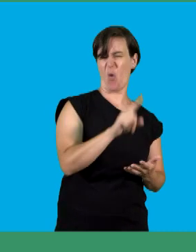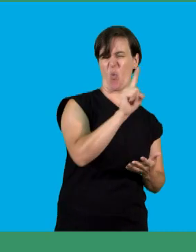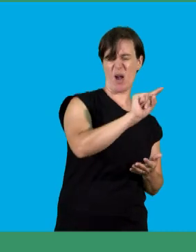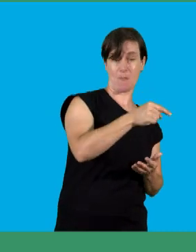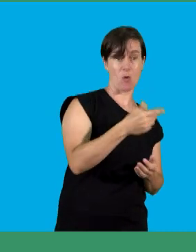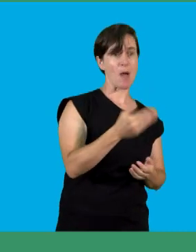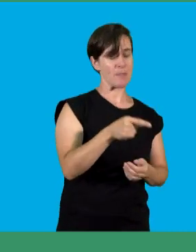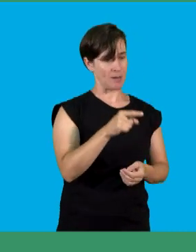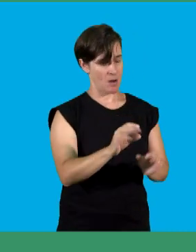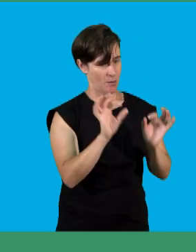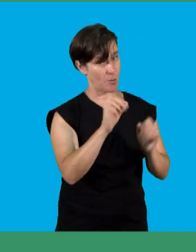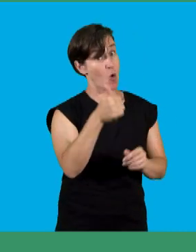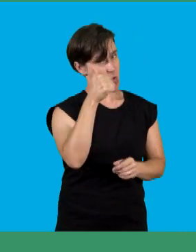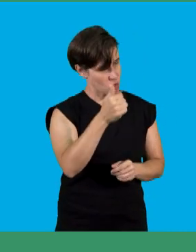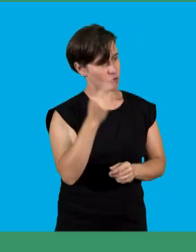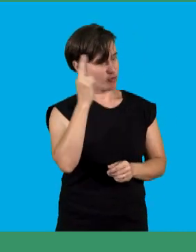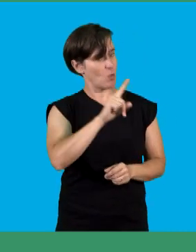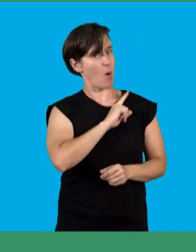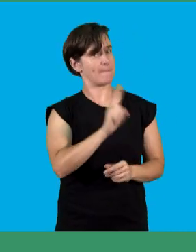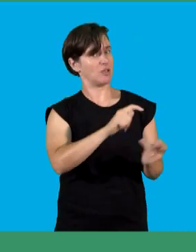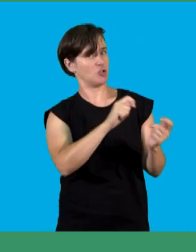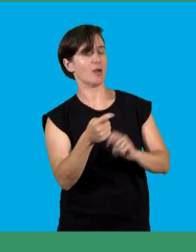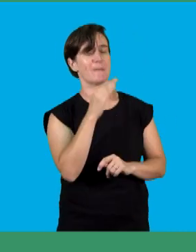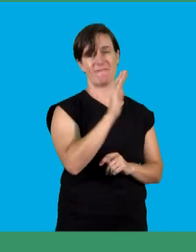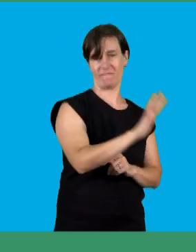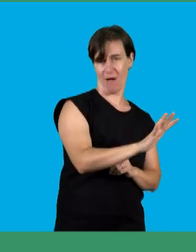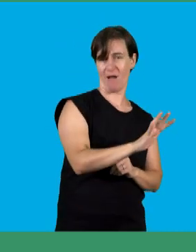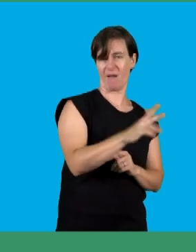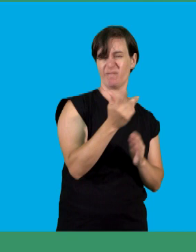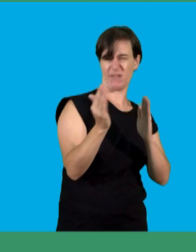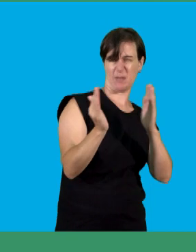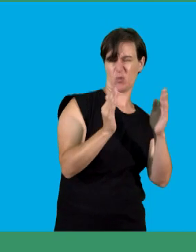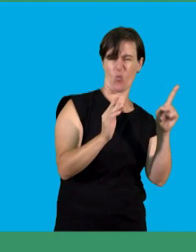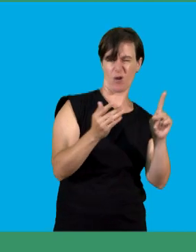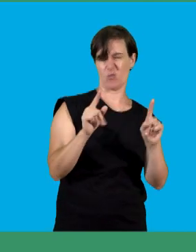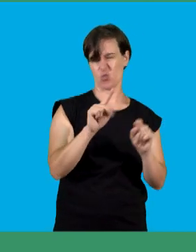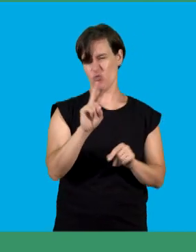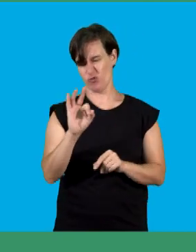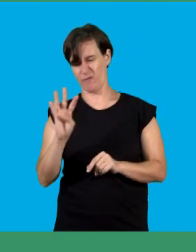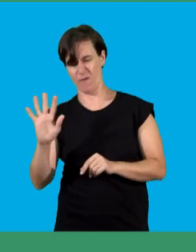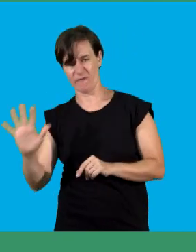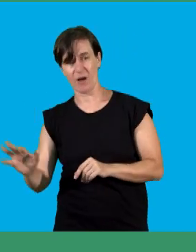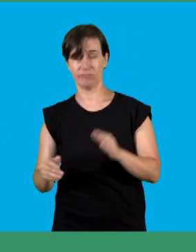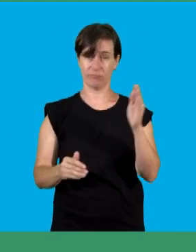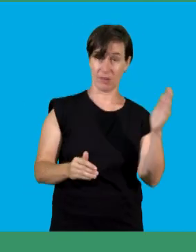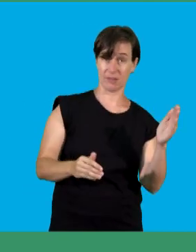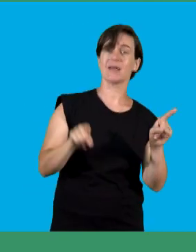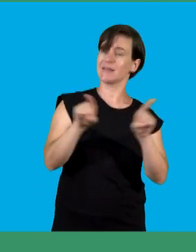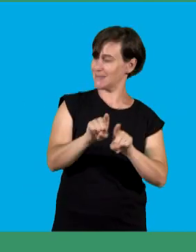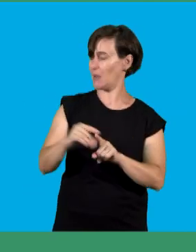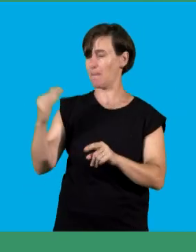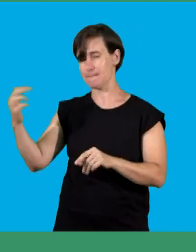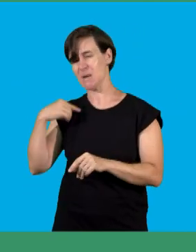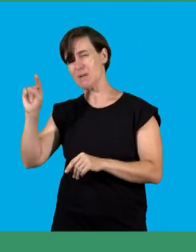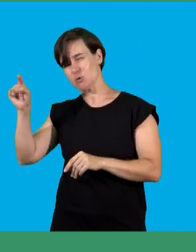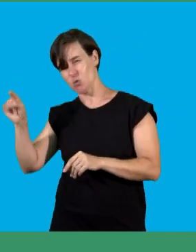sense. So with all the forces for change, you write them on one column, the forces against change on the other column,